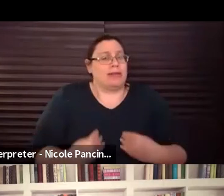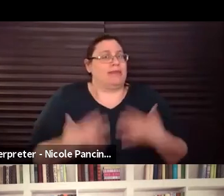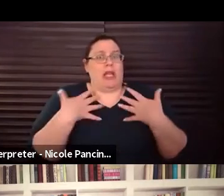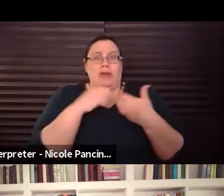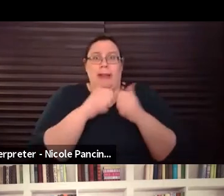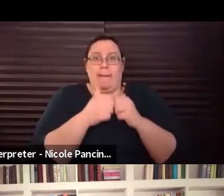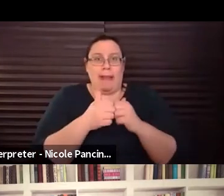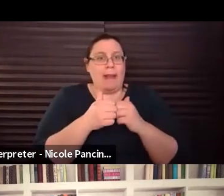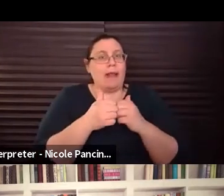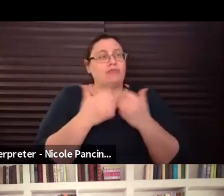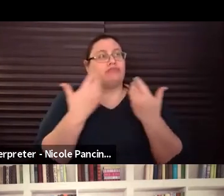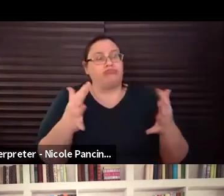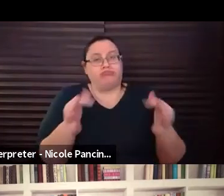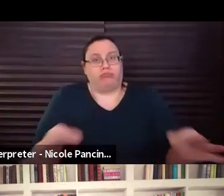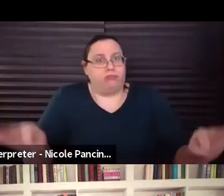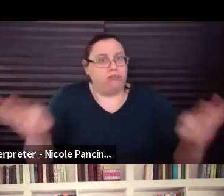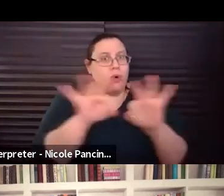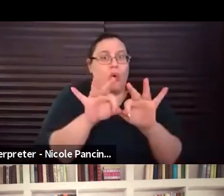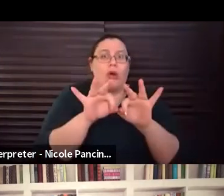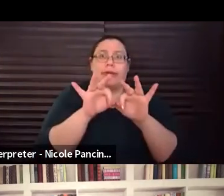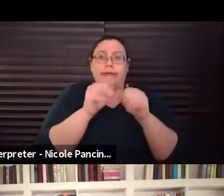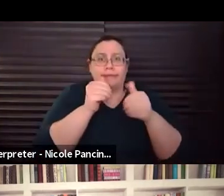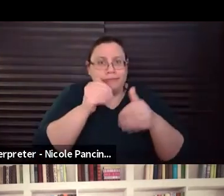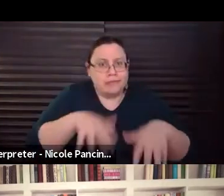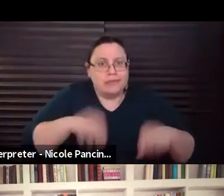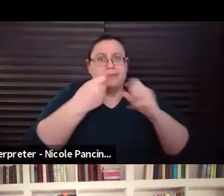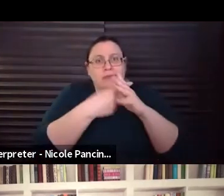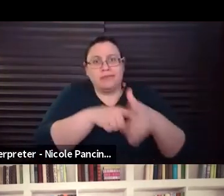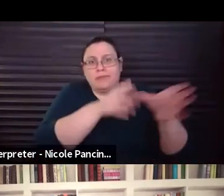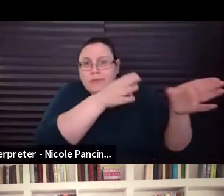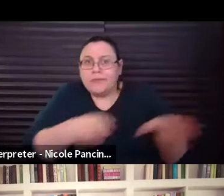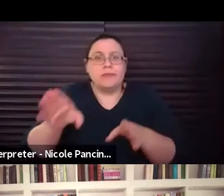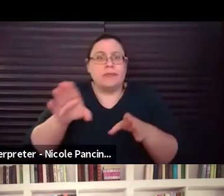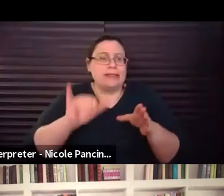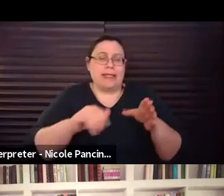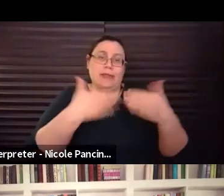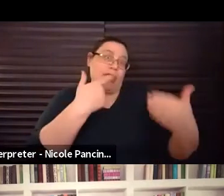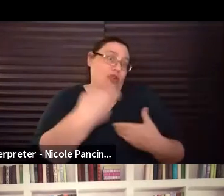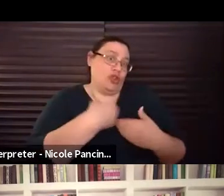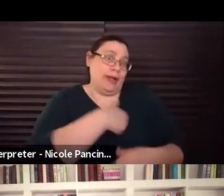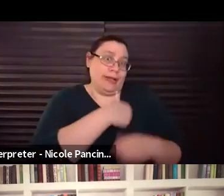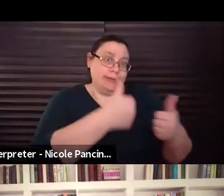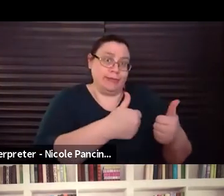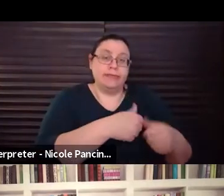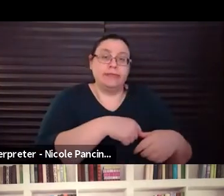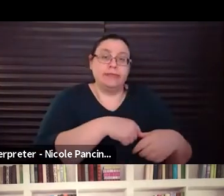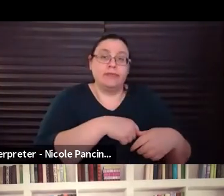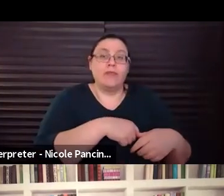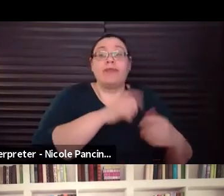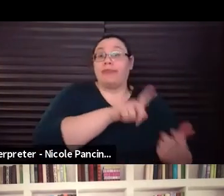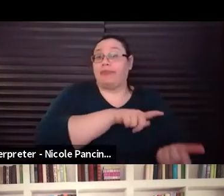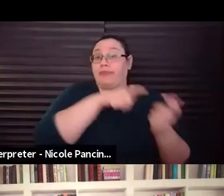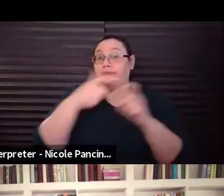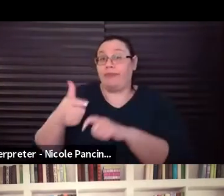and very, very important sort of foothold in starting to organize the industry. So thanks for joining us today. I'm going to pass this over